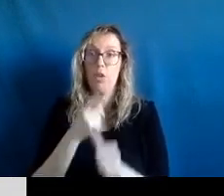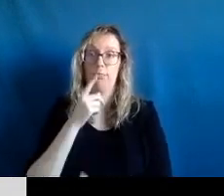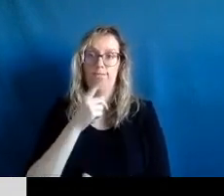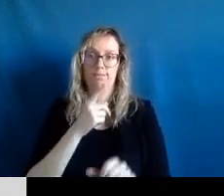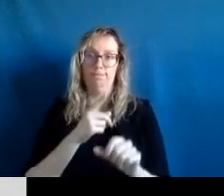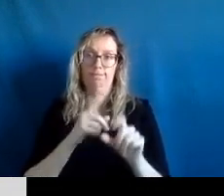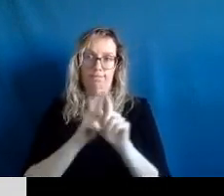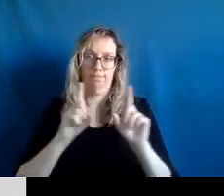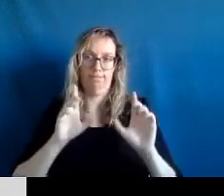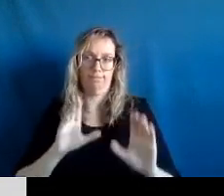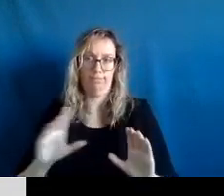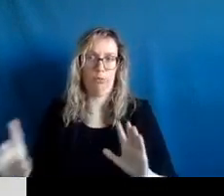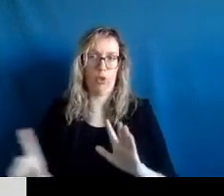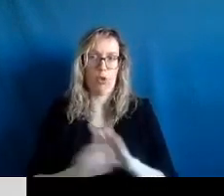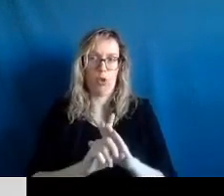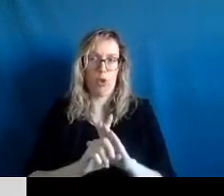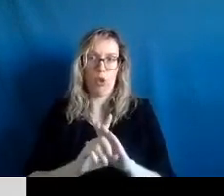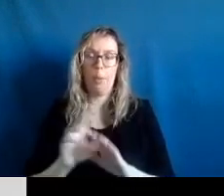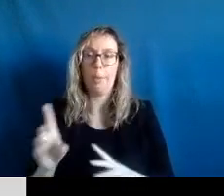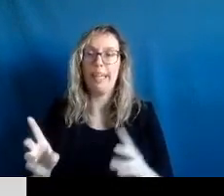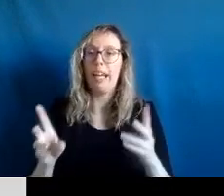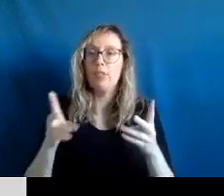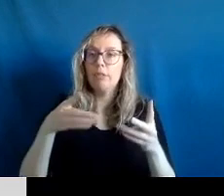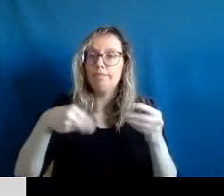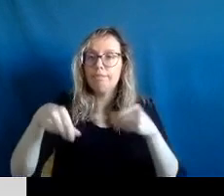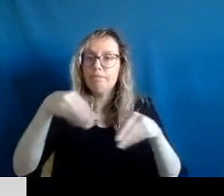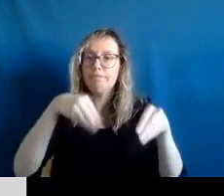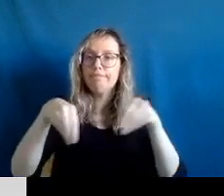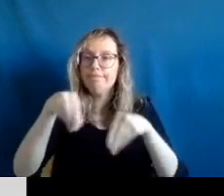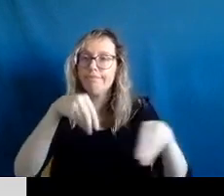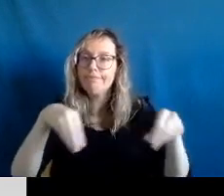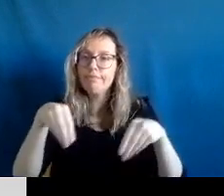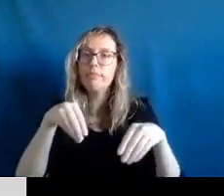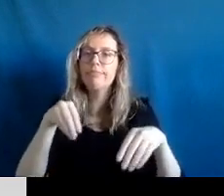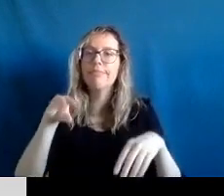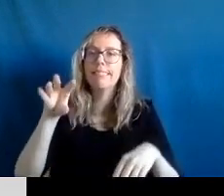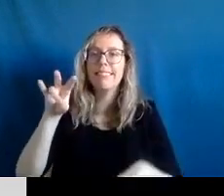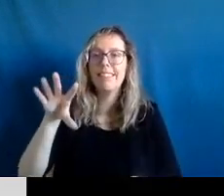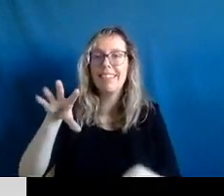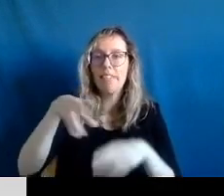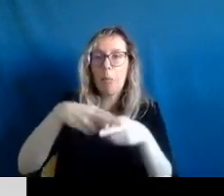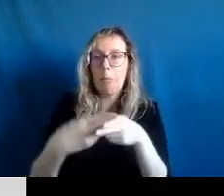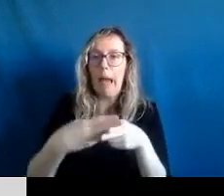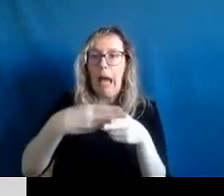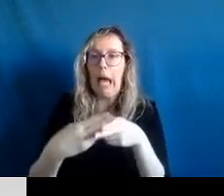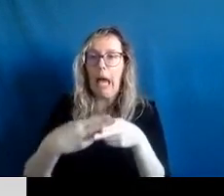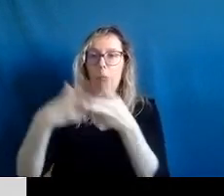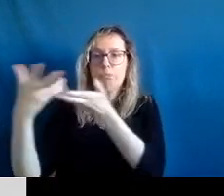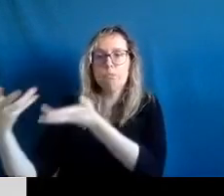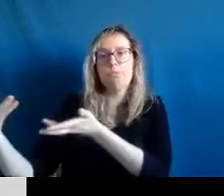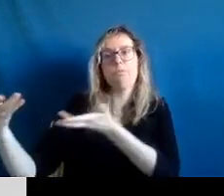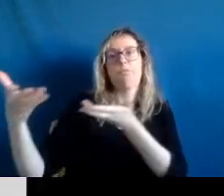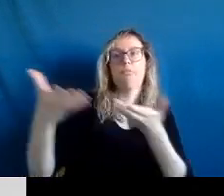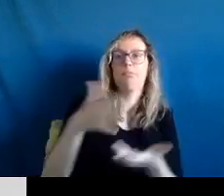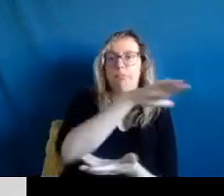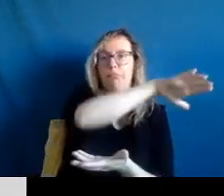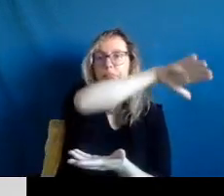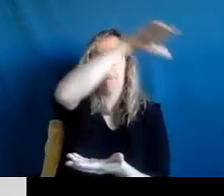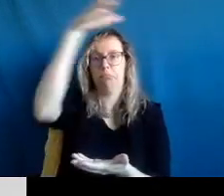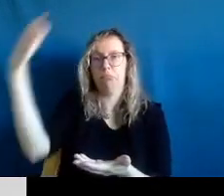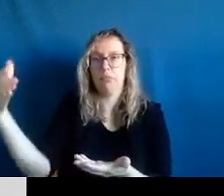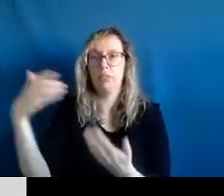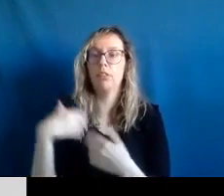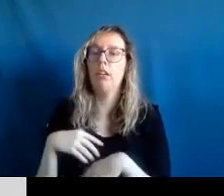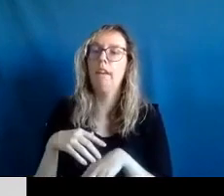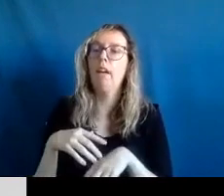brought a mixture of myrrh and aloe, nearly 75 pounds in all. Following Jewish burial customs, they